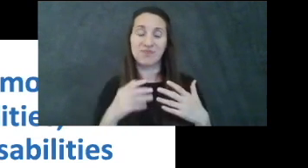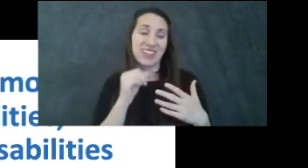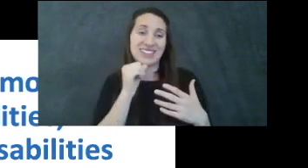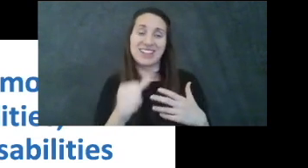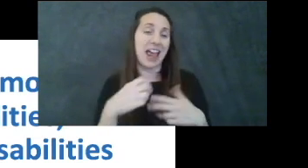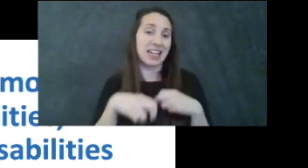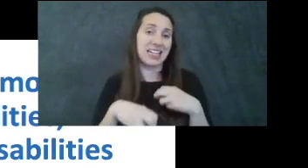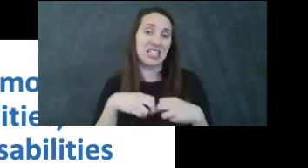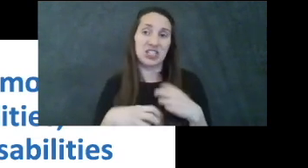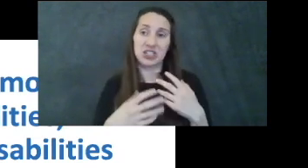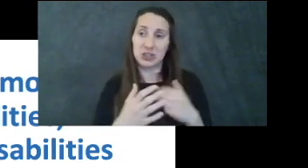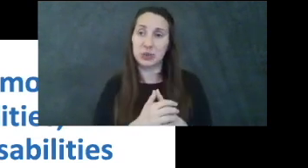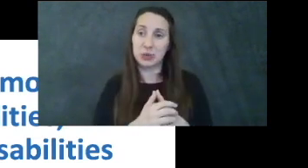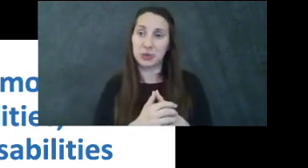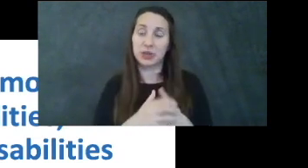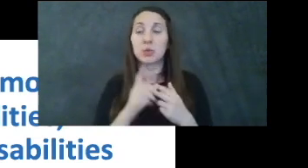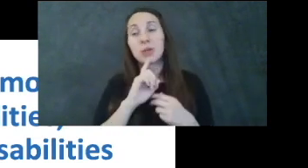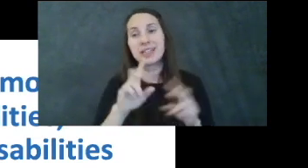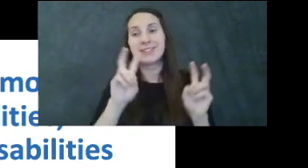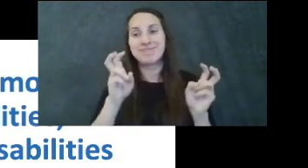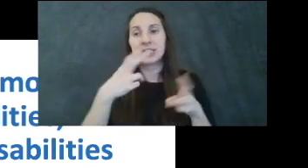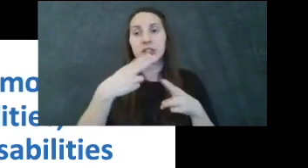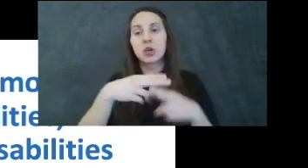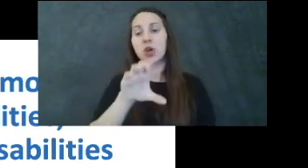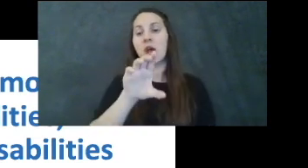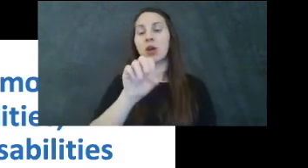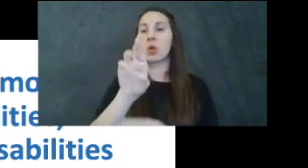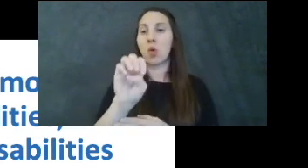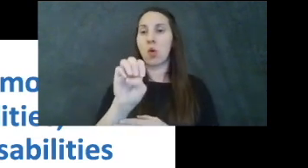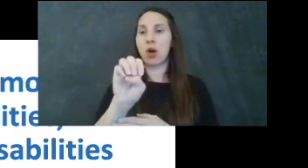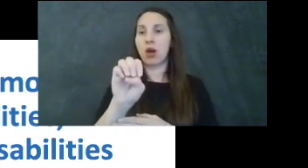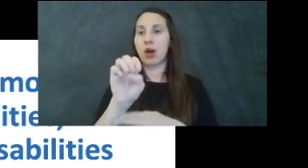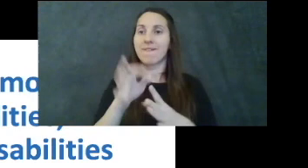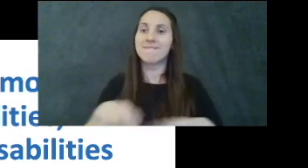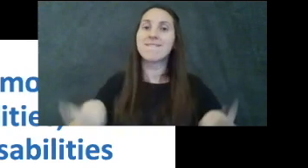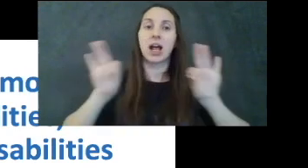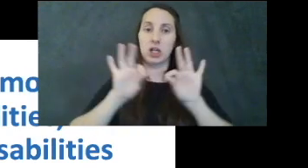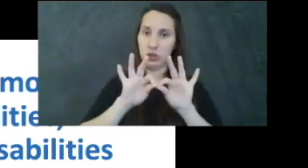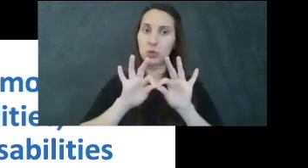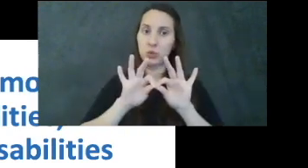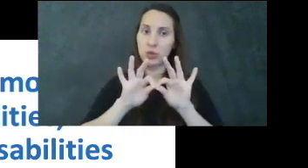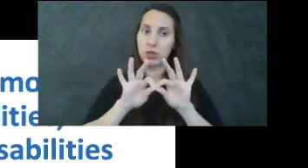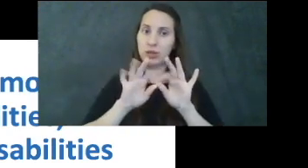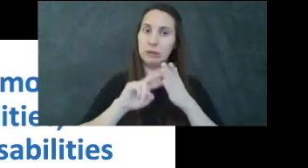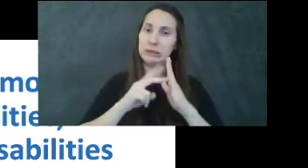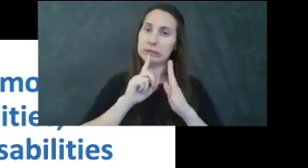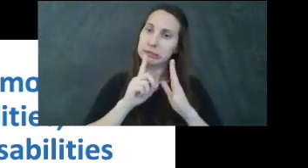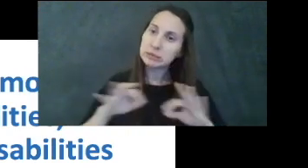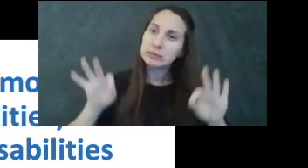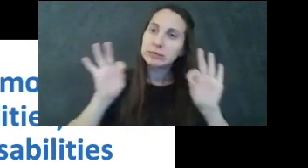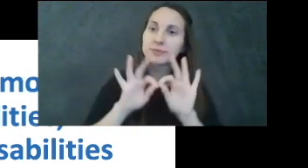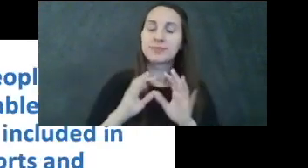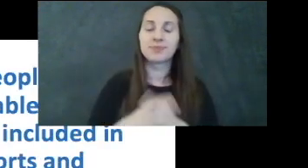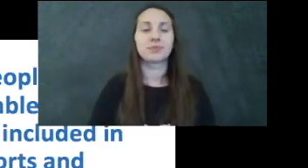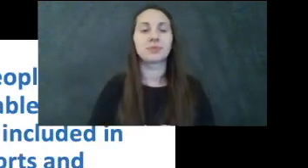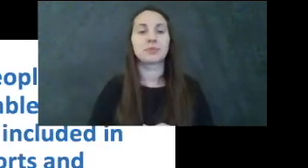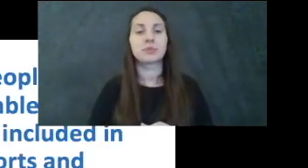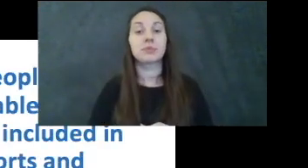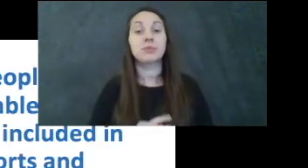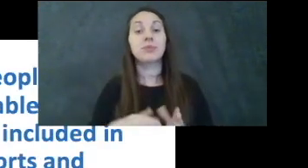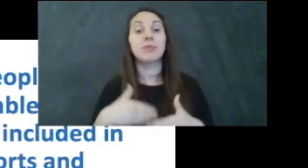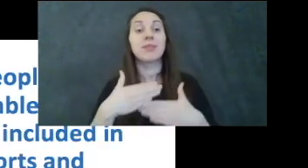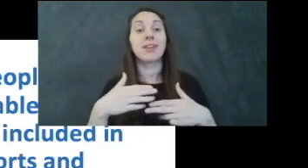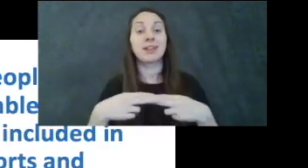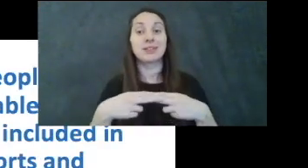is almost a core value. Speaking of values, if we look at the next chart,